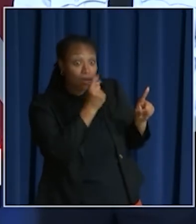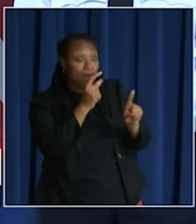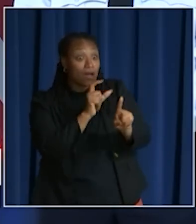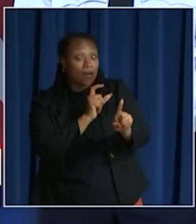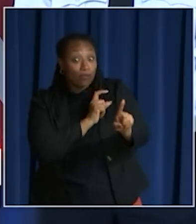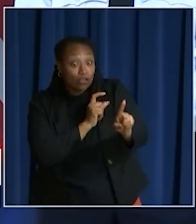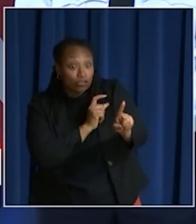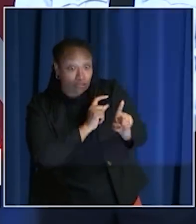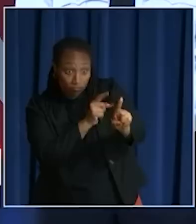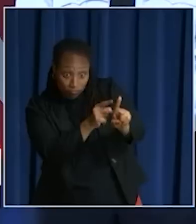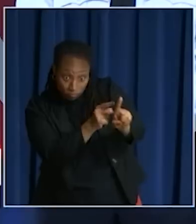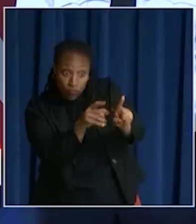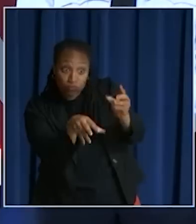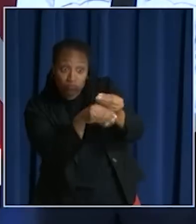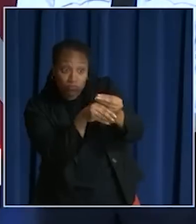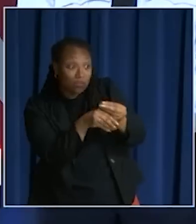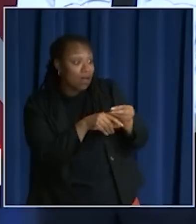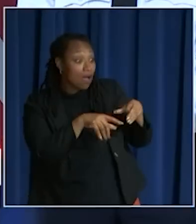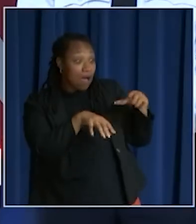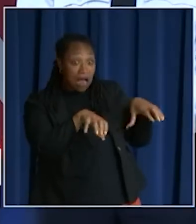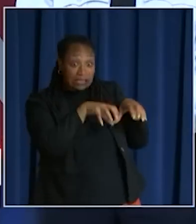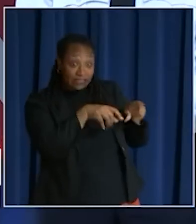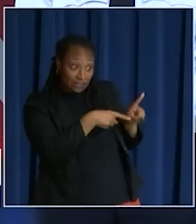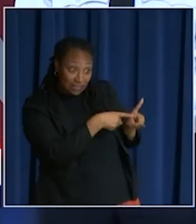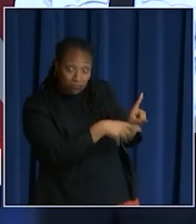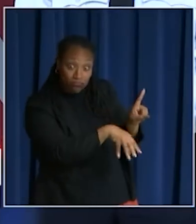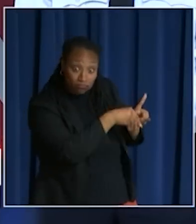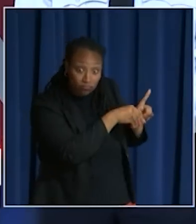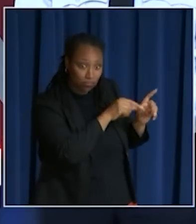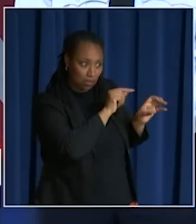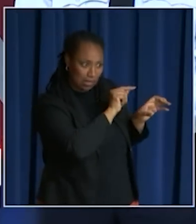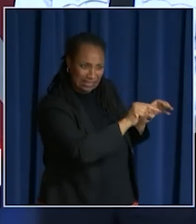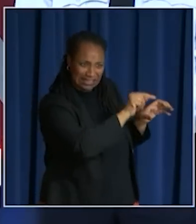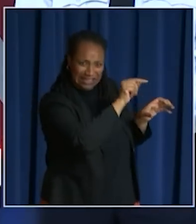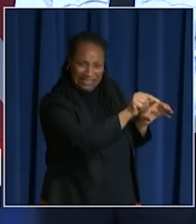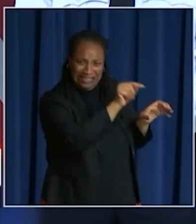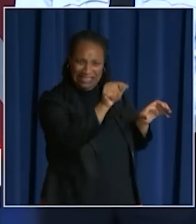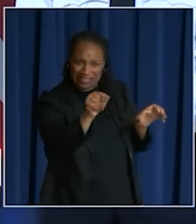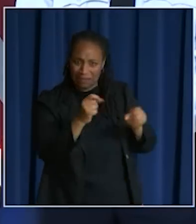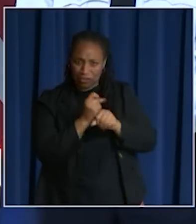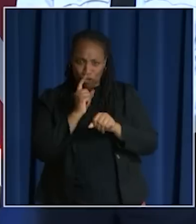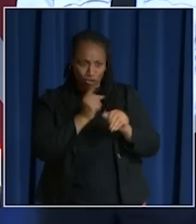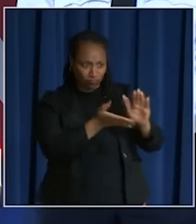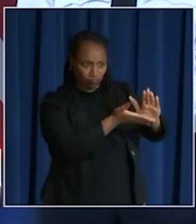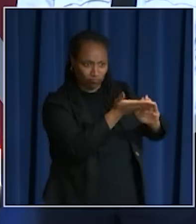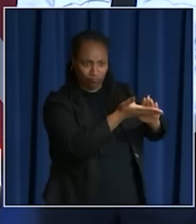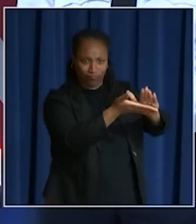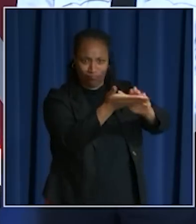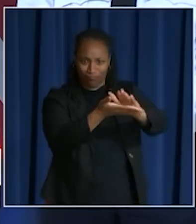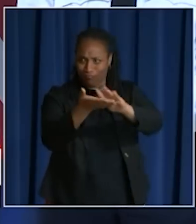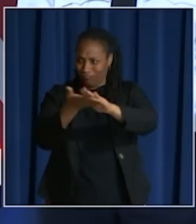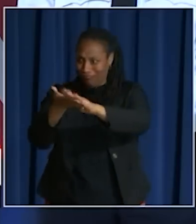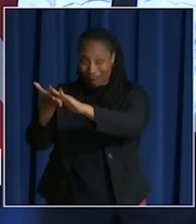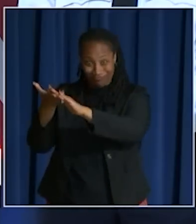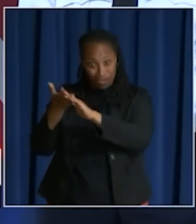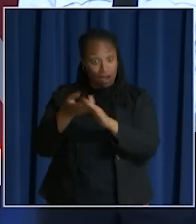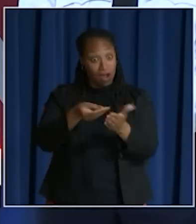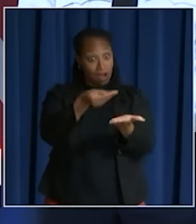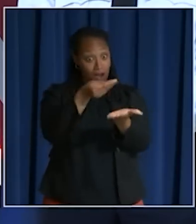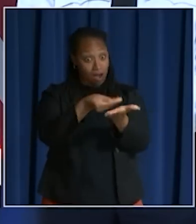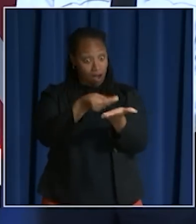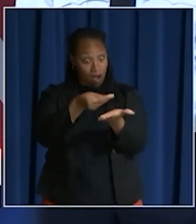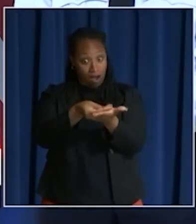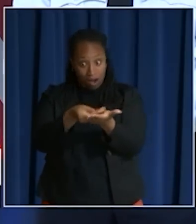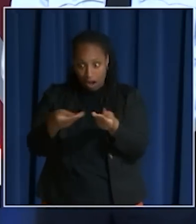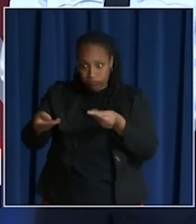safe activities, and including making sure that our economy is supported by